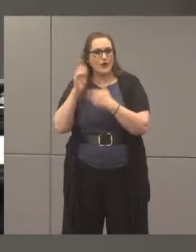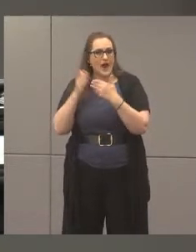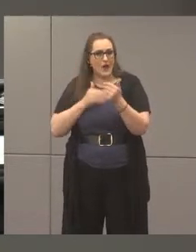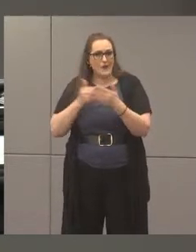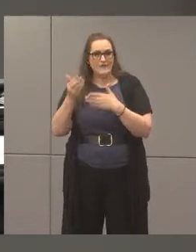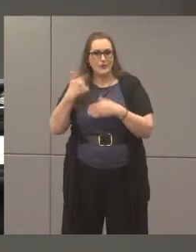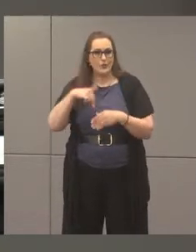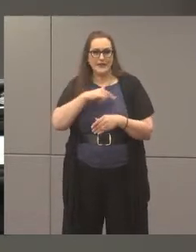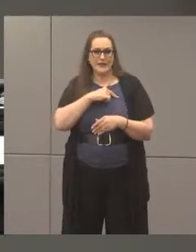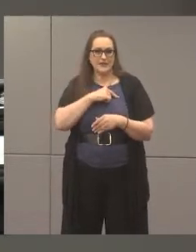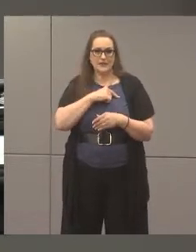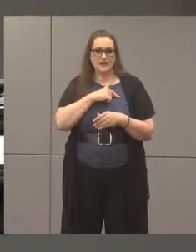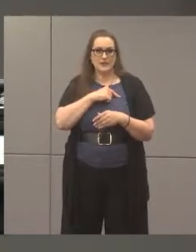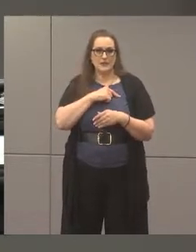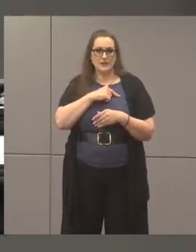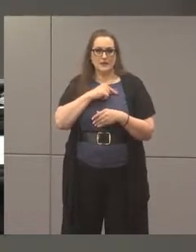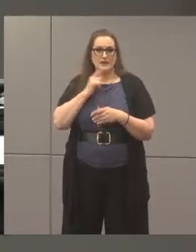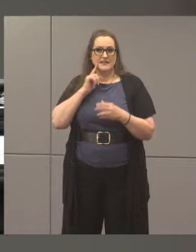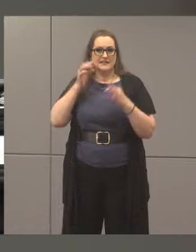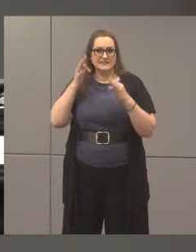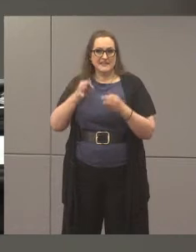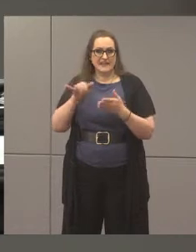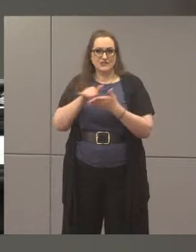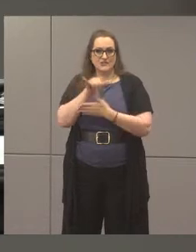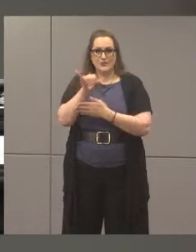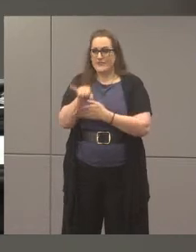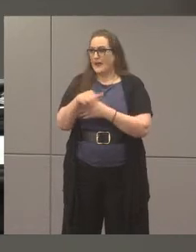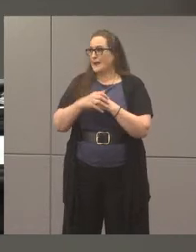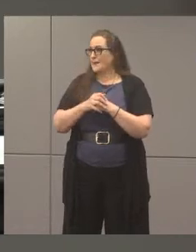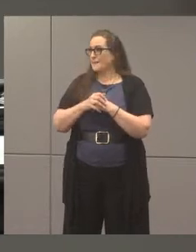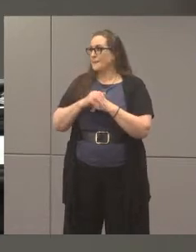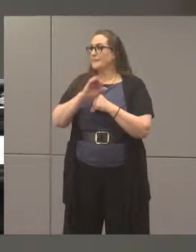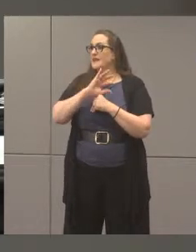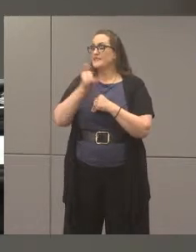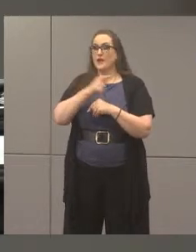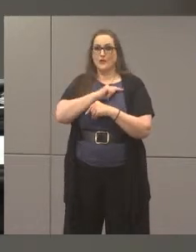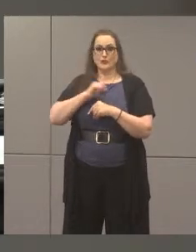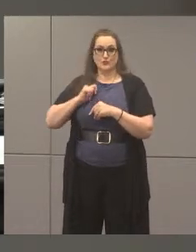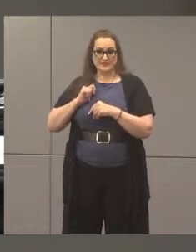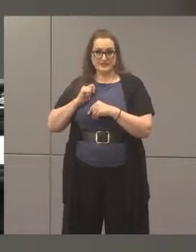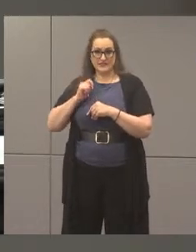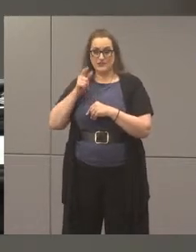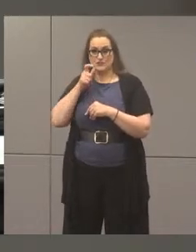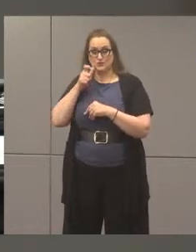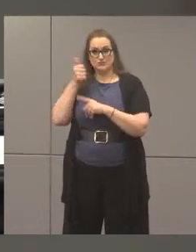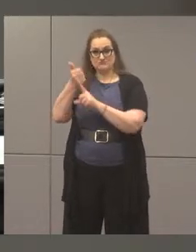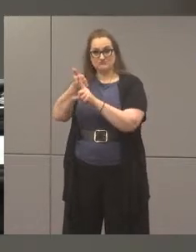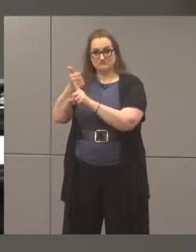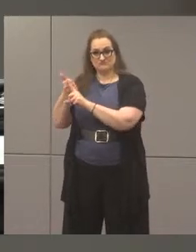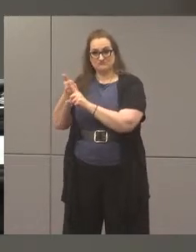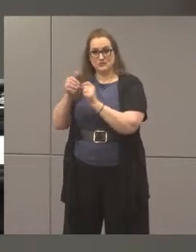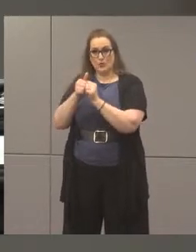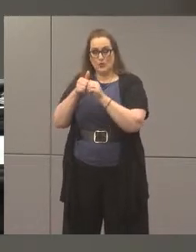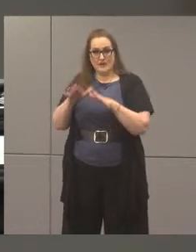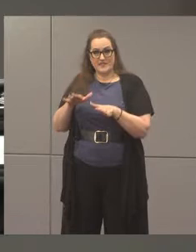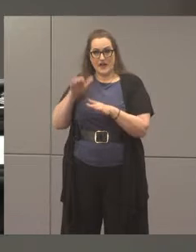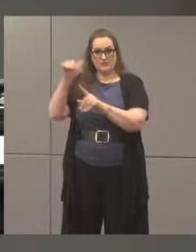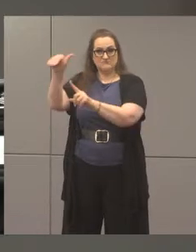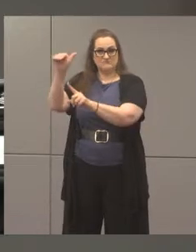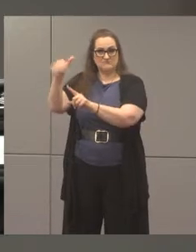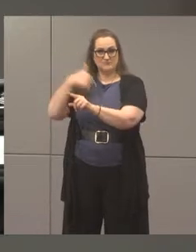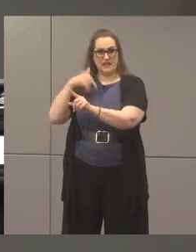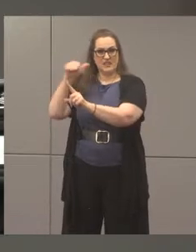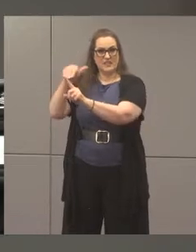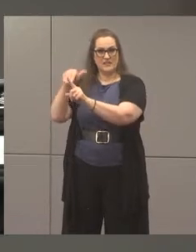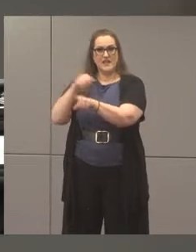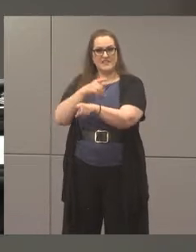we decide to do that, the other trustees who on their own, without a prompting from me,